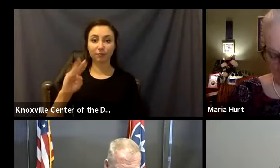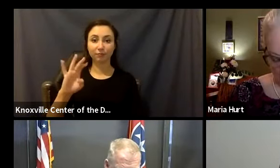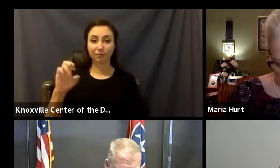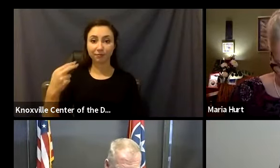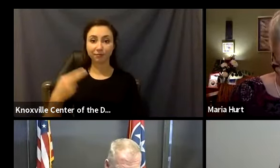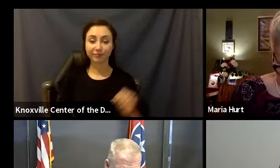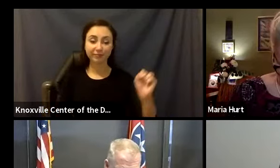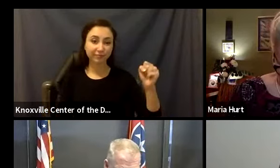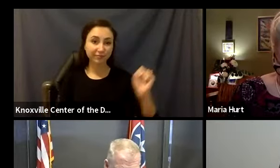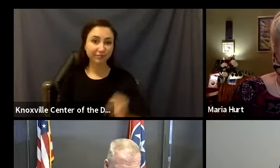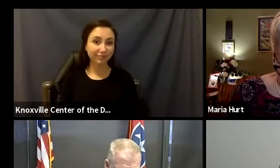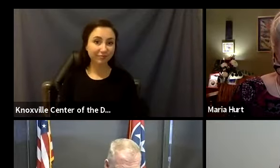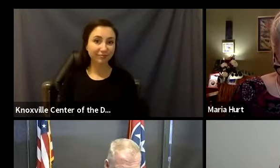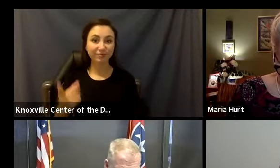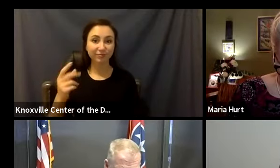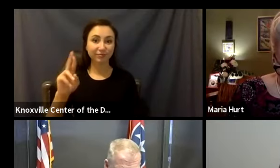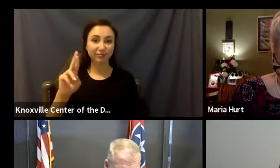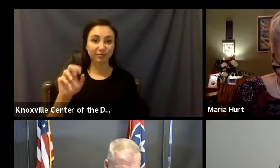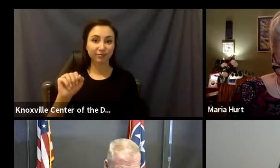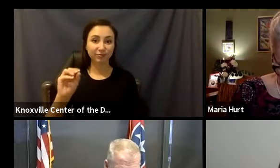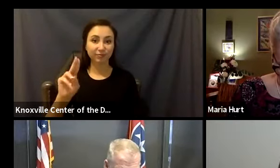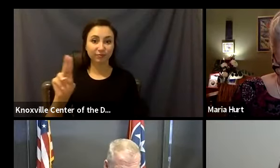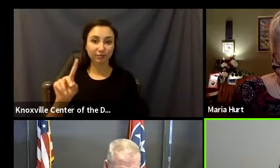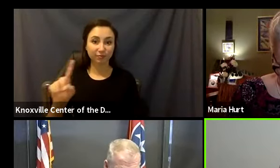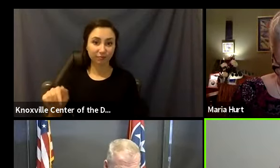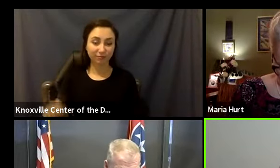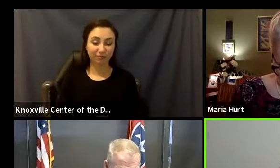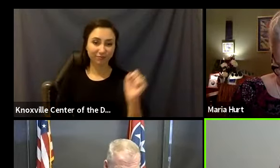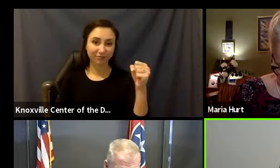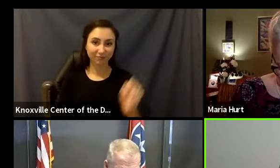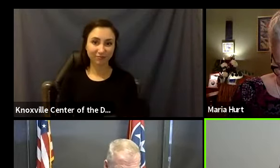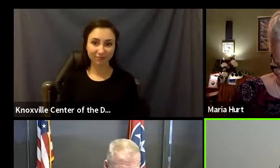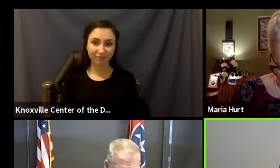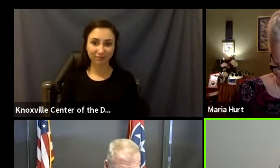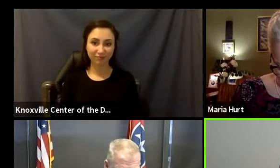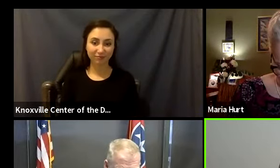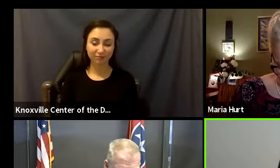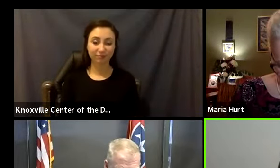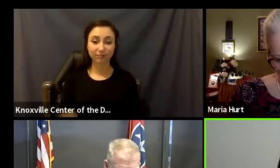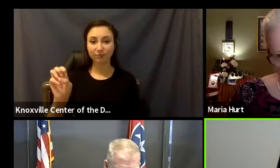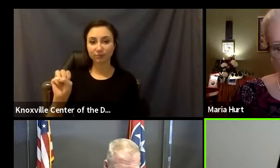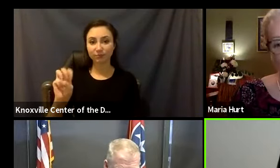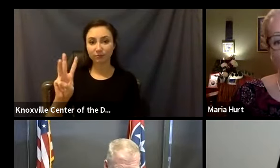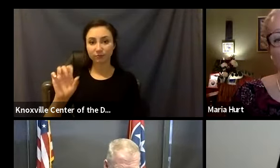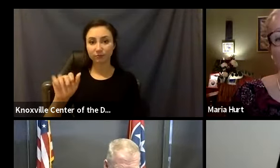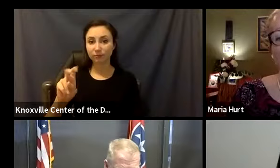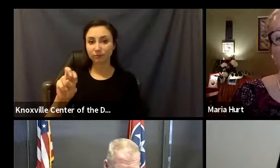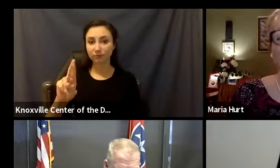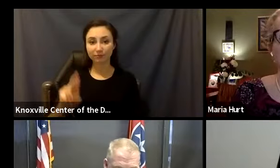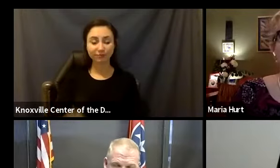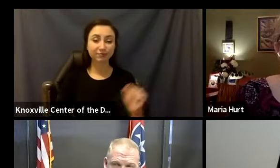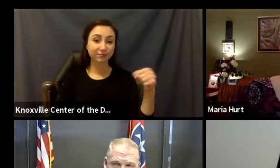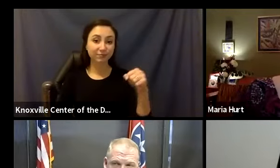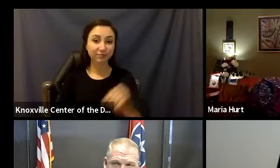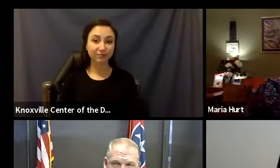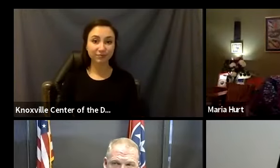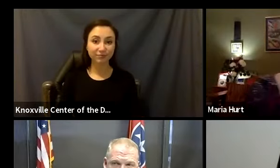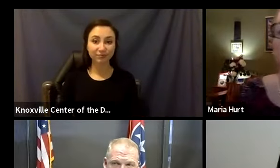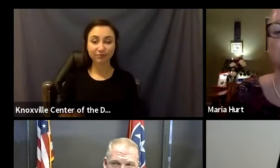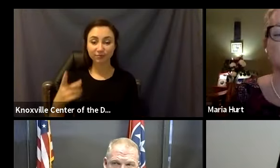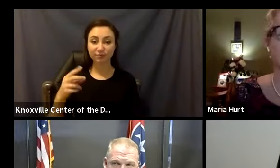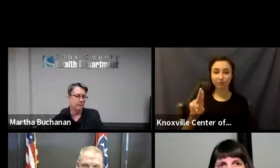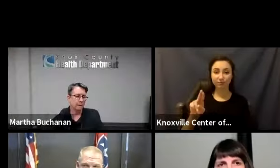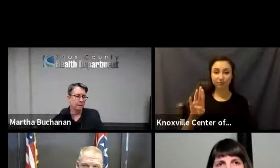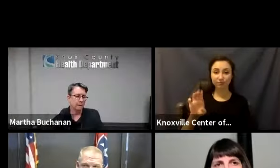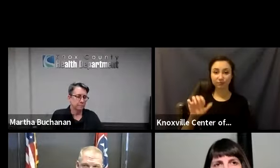Yes. Dr. Souza, Yes. Ms. Wagner, Yes. and Dr.